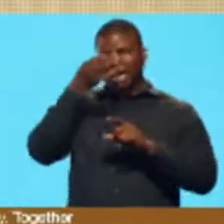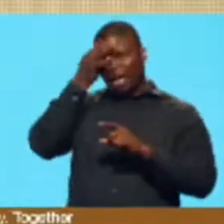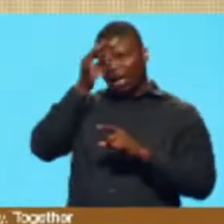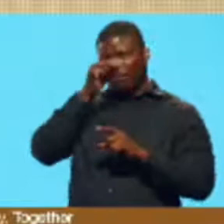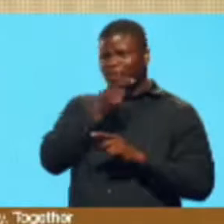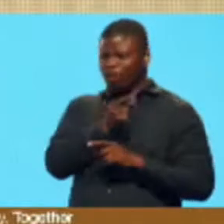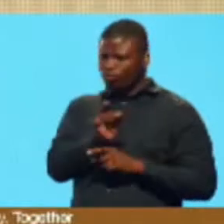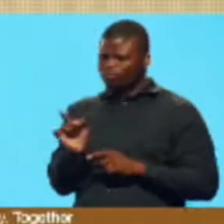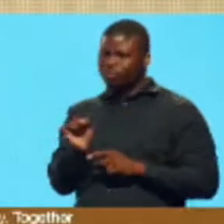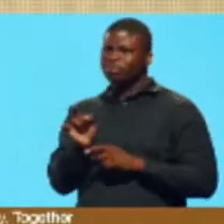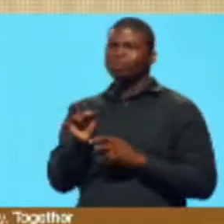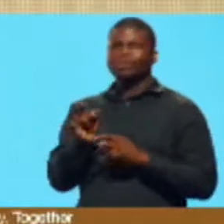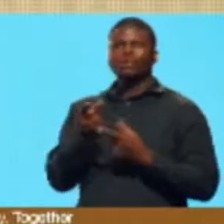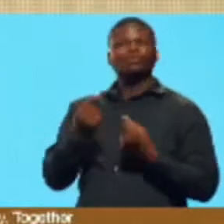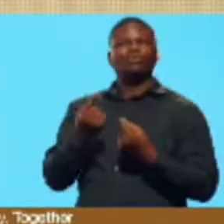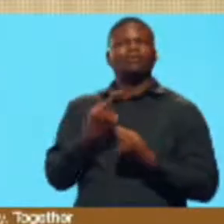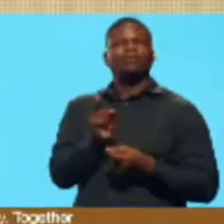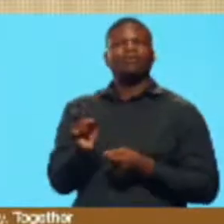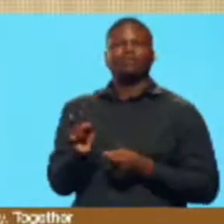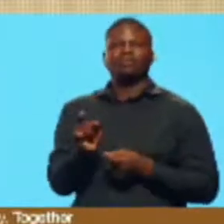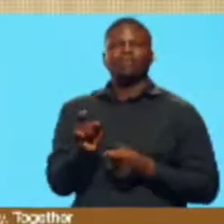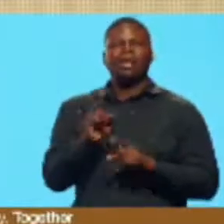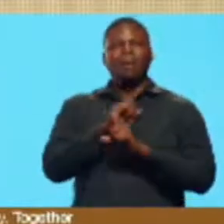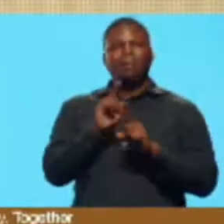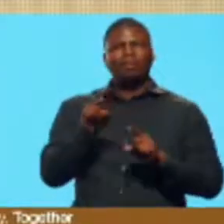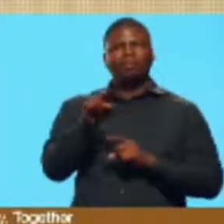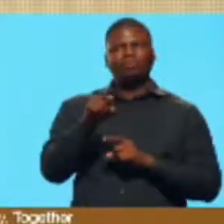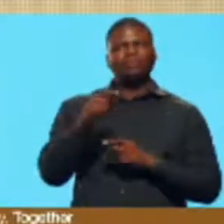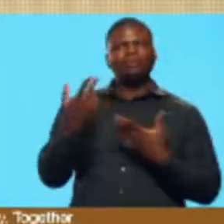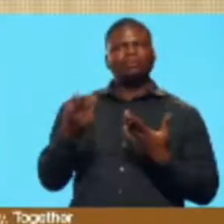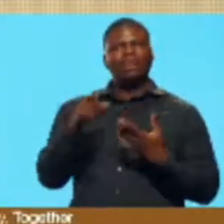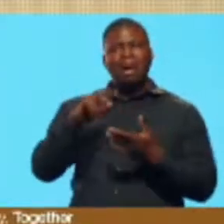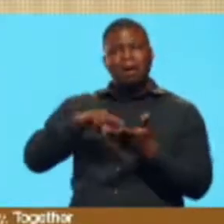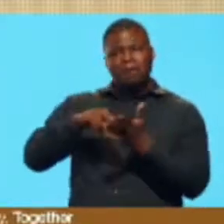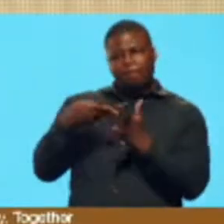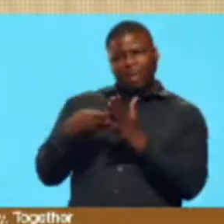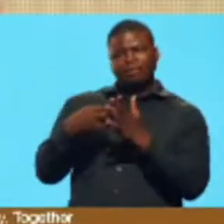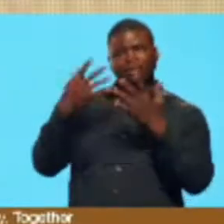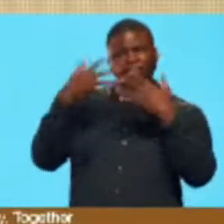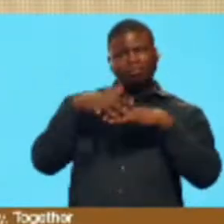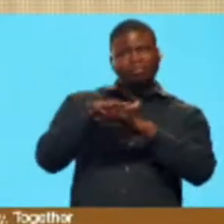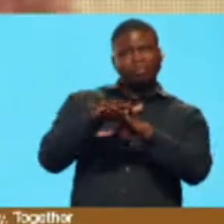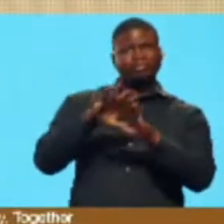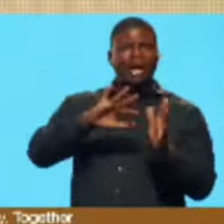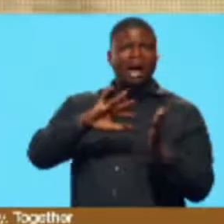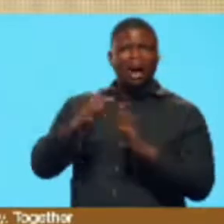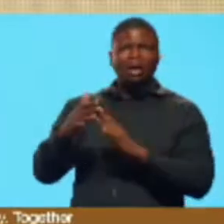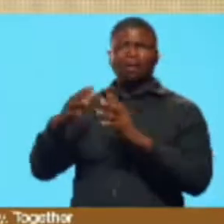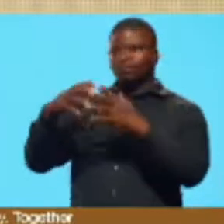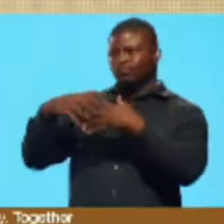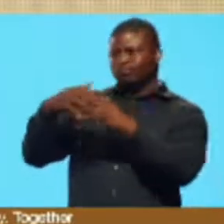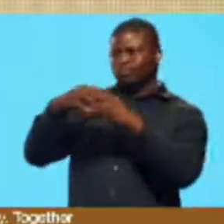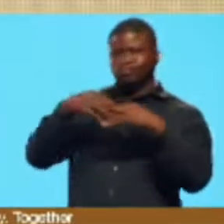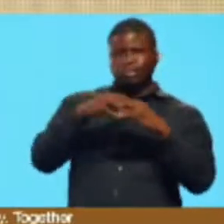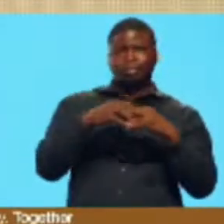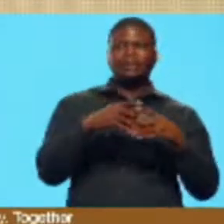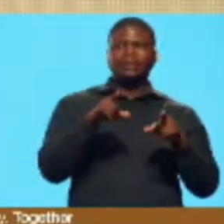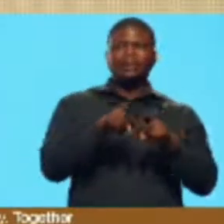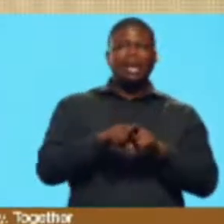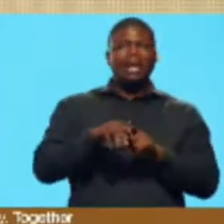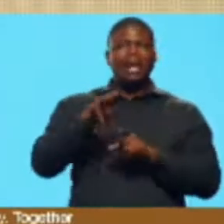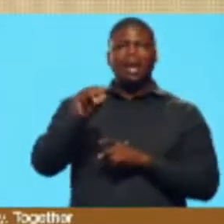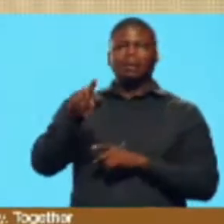what extent can we really unpack these plans that we have in terms of the MTSF? We are in